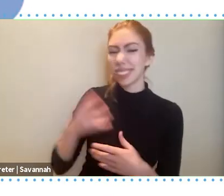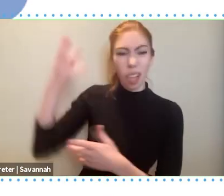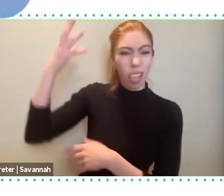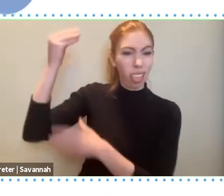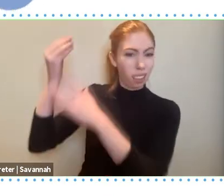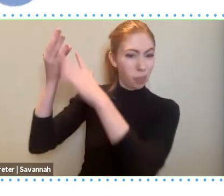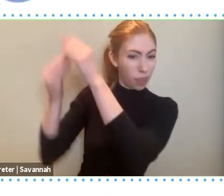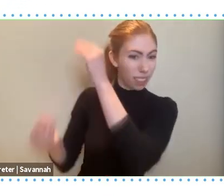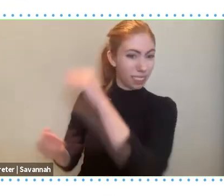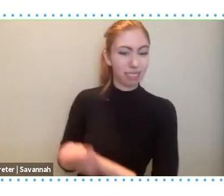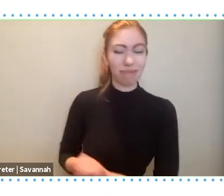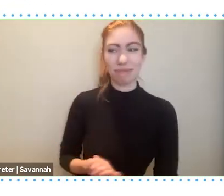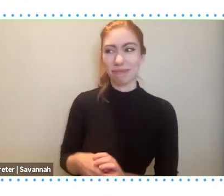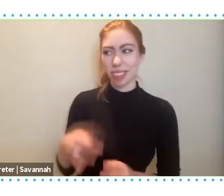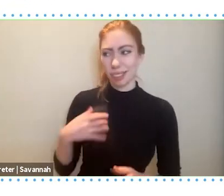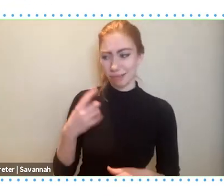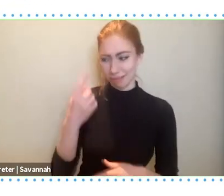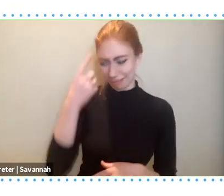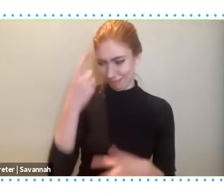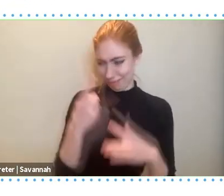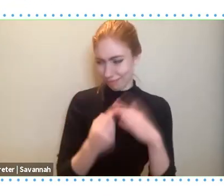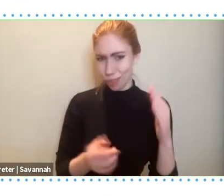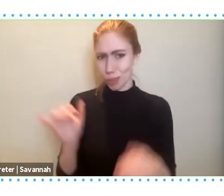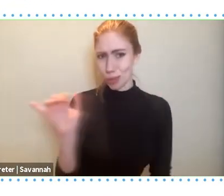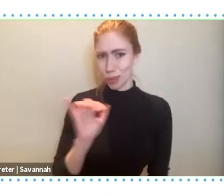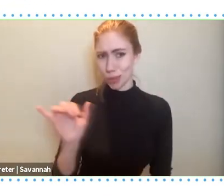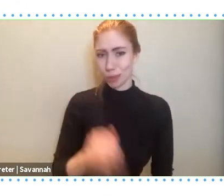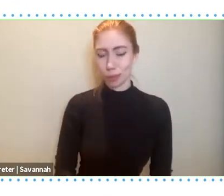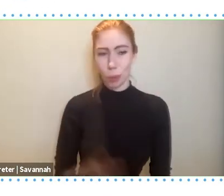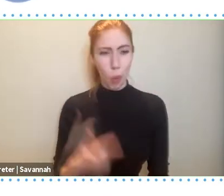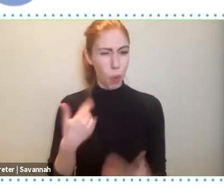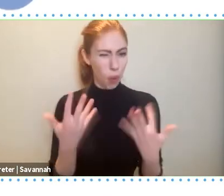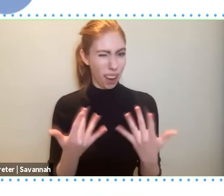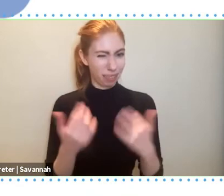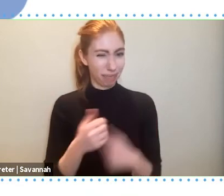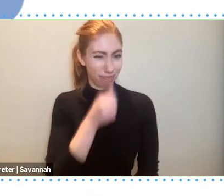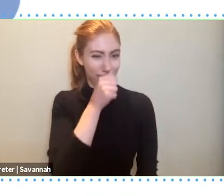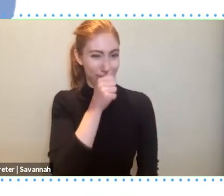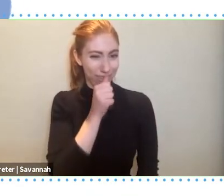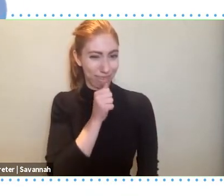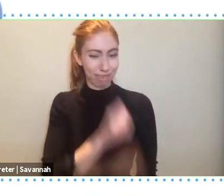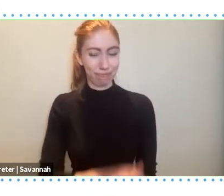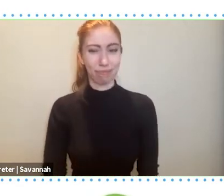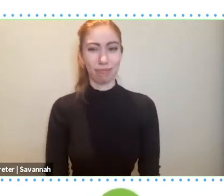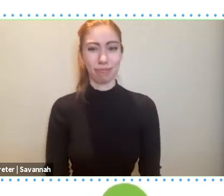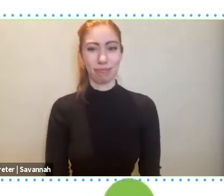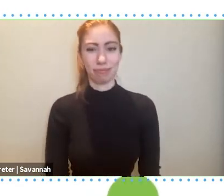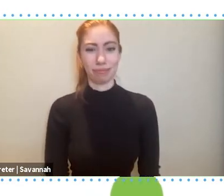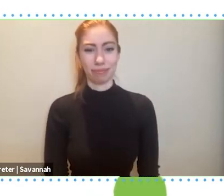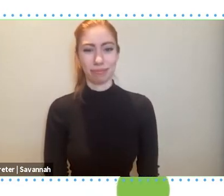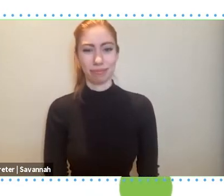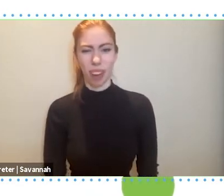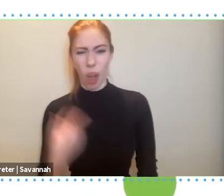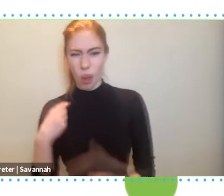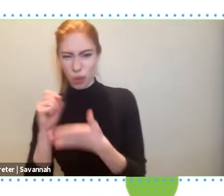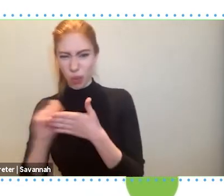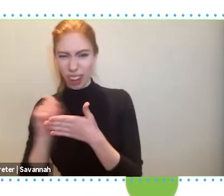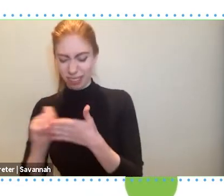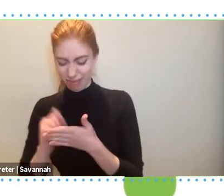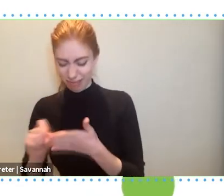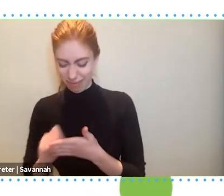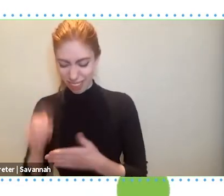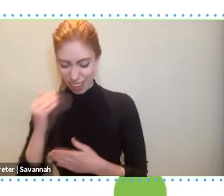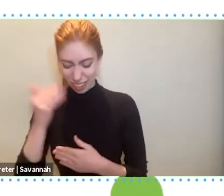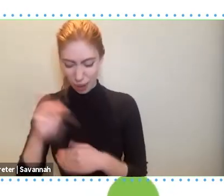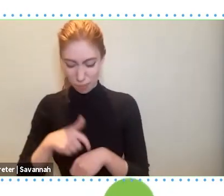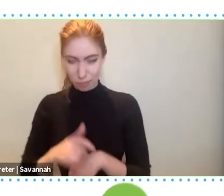We'll wait with you, Shawn. I can see it's right there. No? I'll write it down next time so I don't. I'm going to show the Menti while that